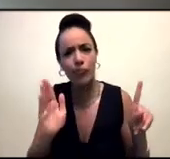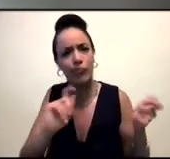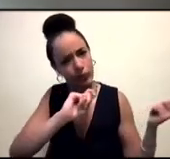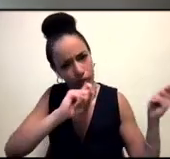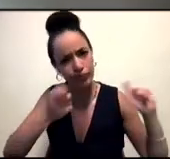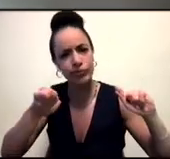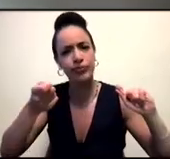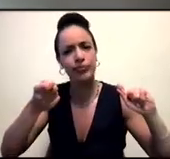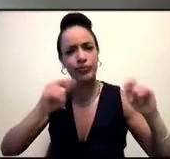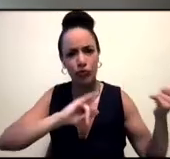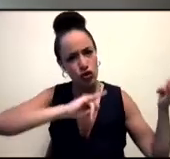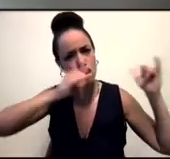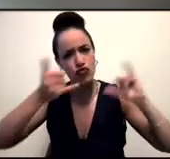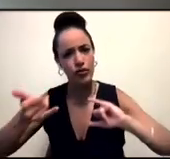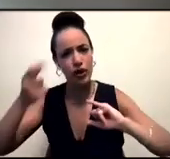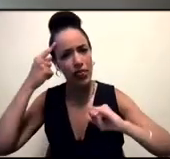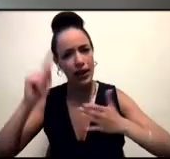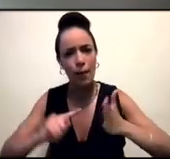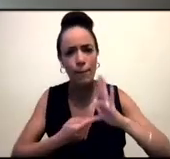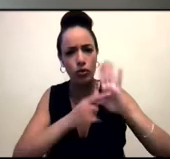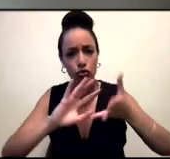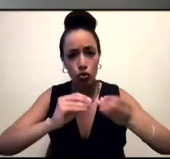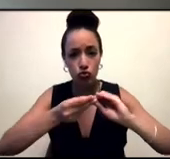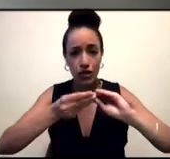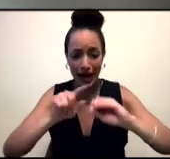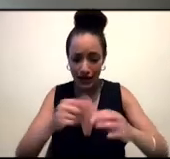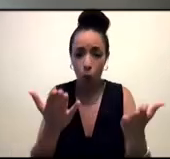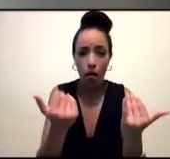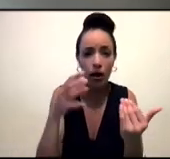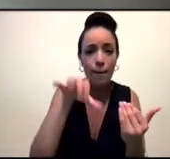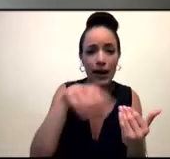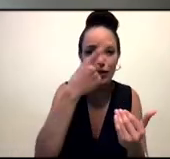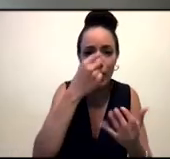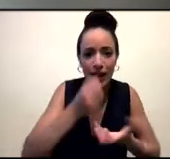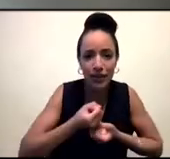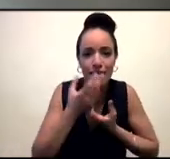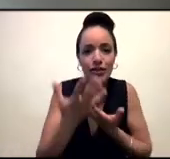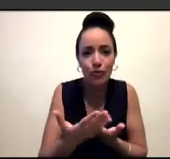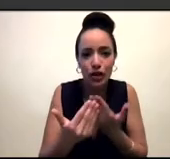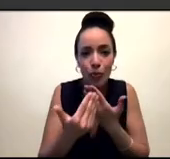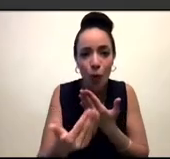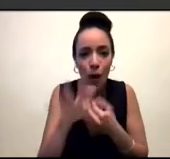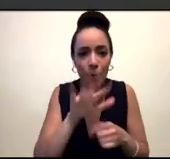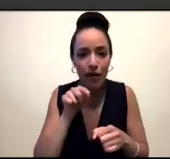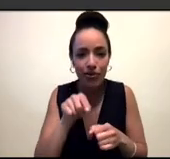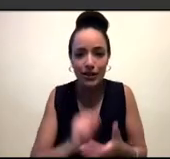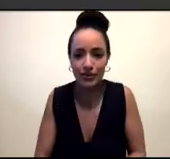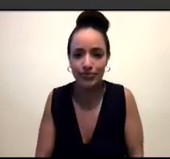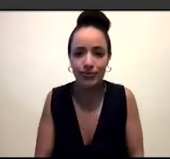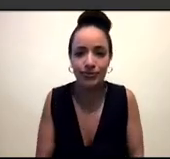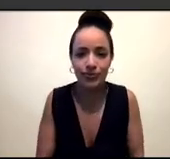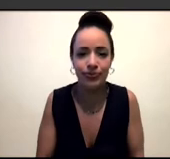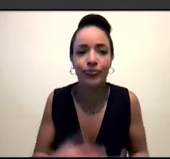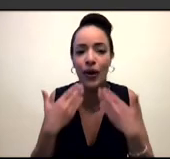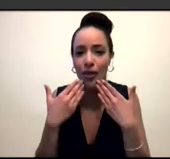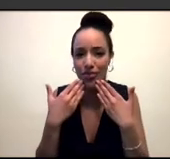to take up space and make space, and I look forward to doing more of that in my work, for sure. Thank you so